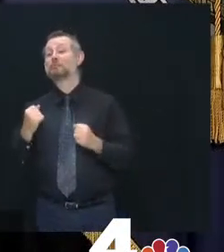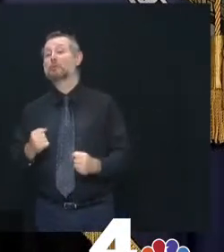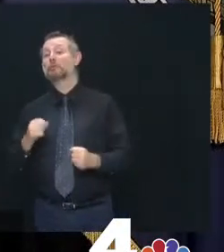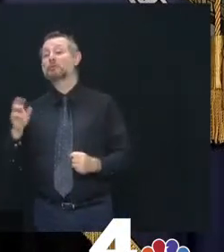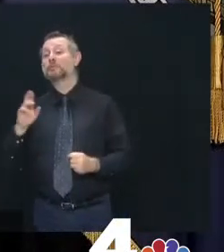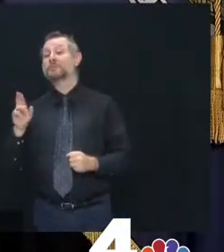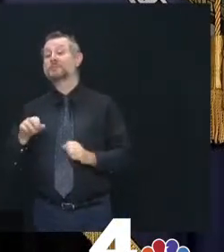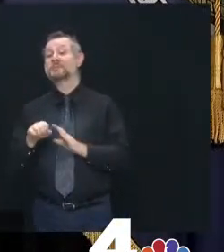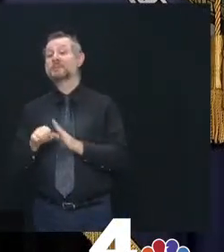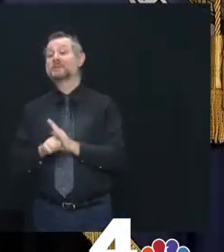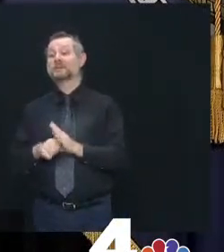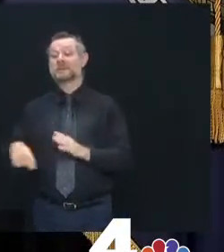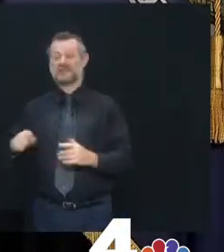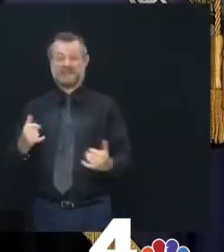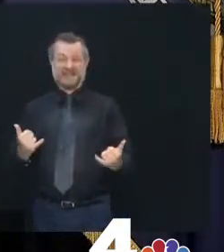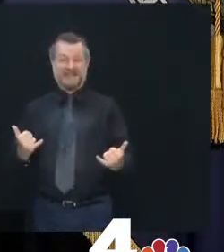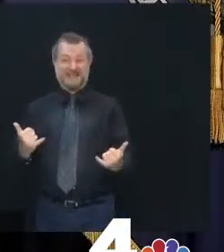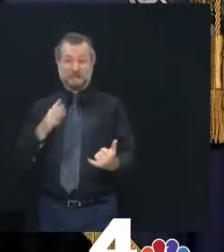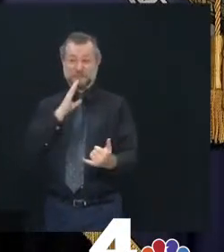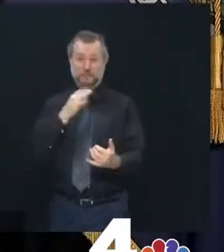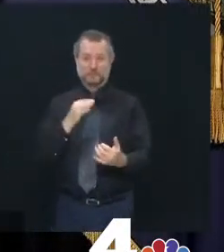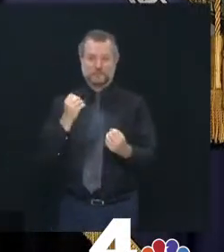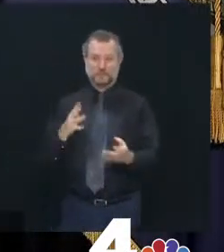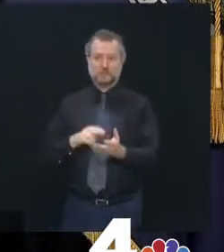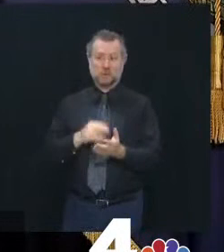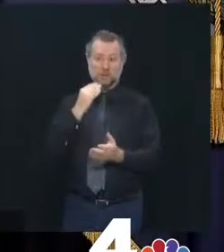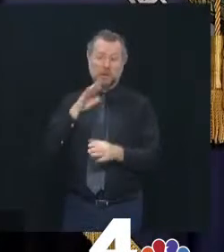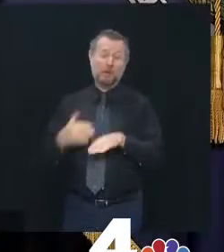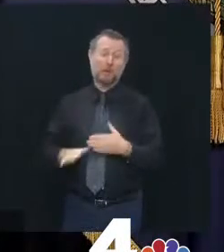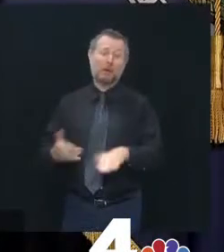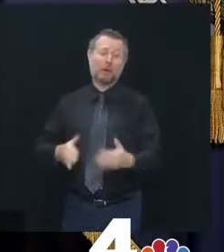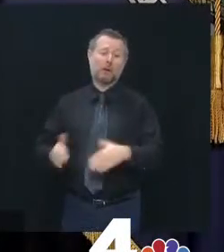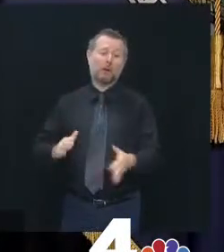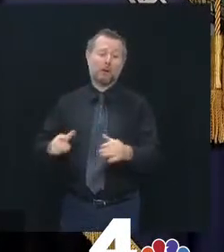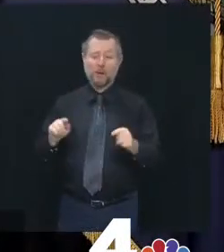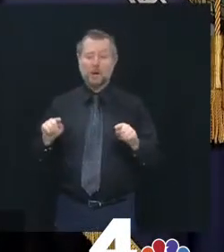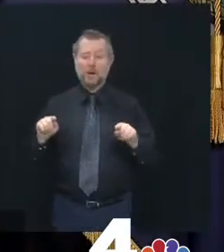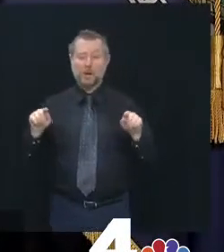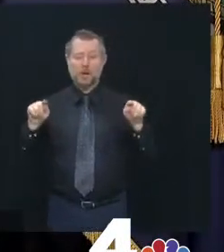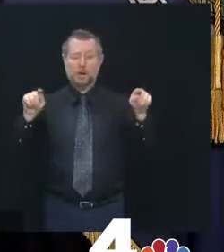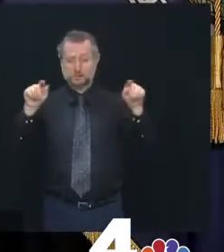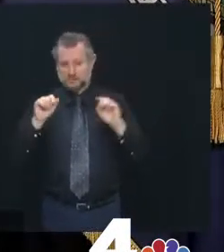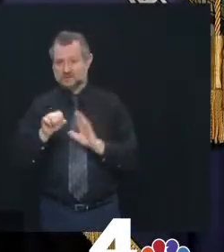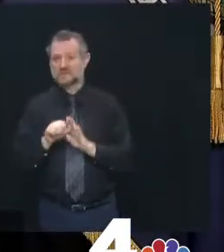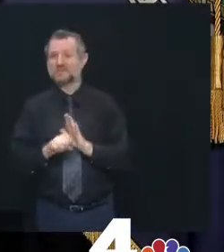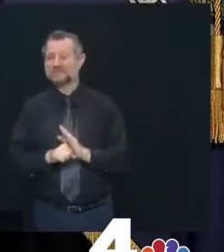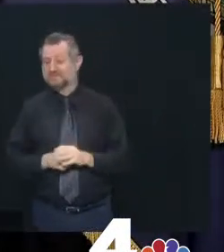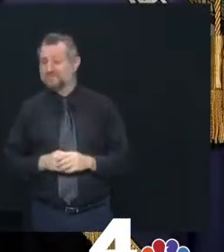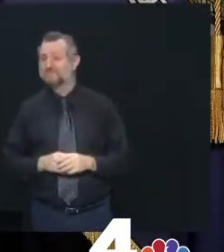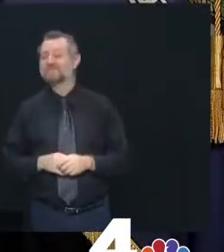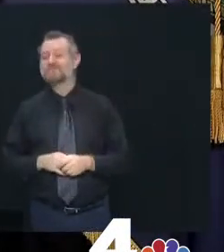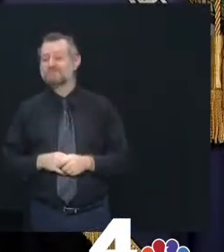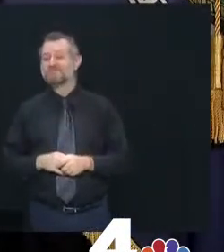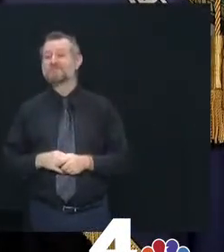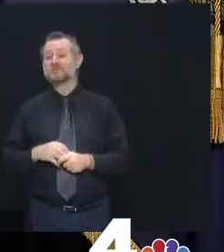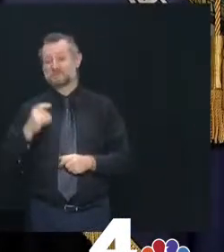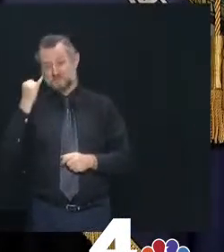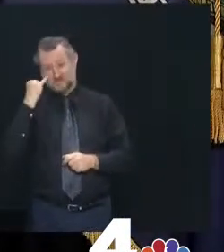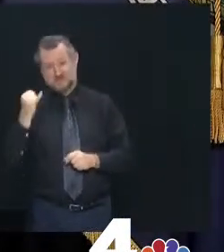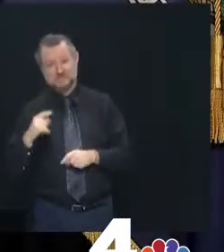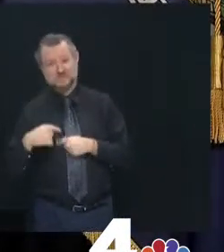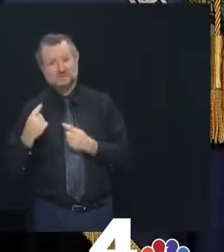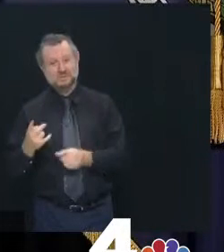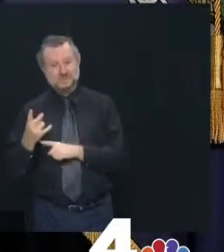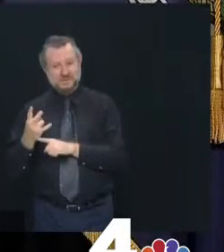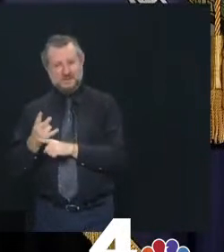homes. Today. Not 7 months ago. Today. After 7